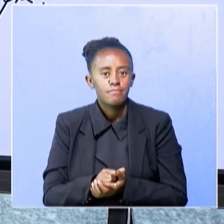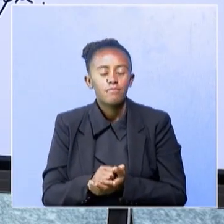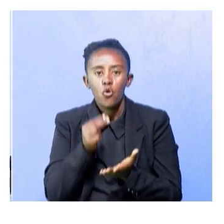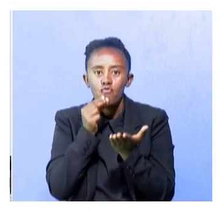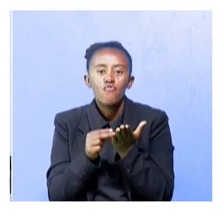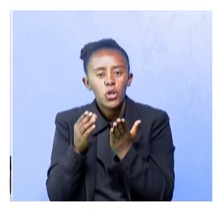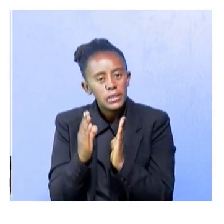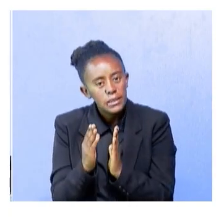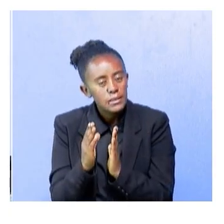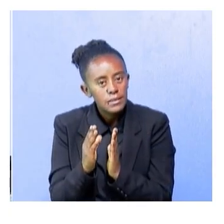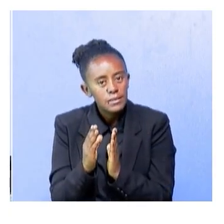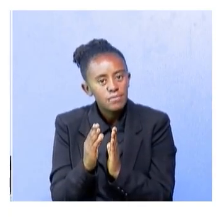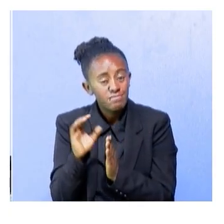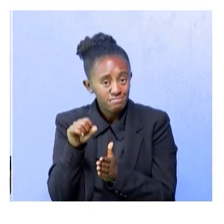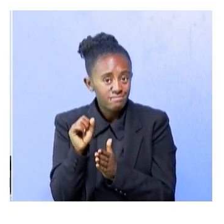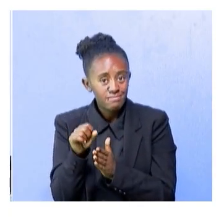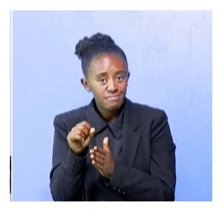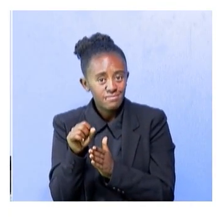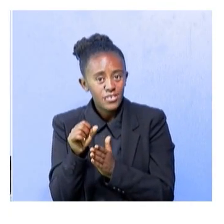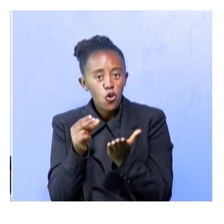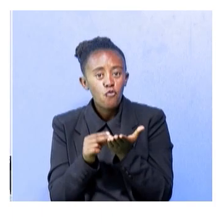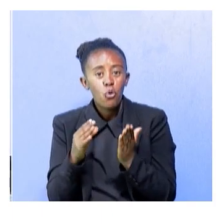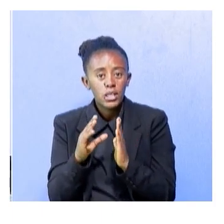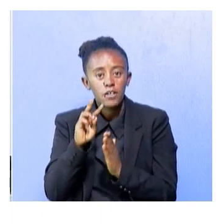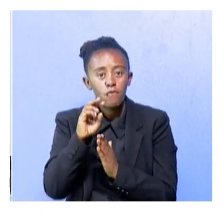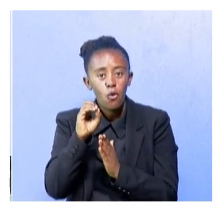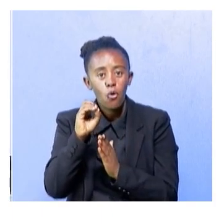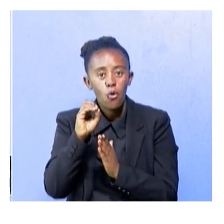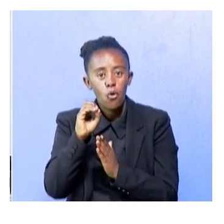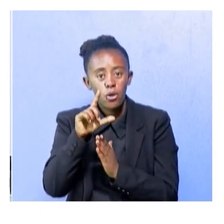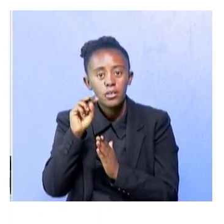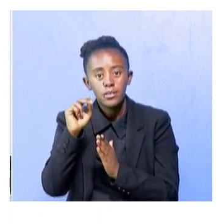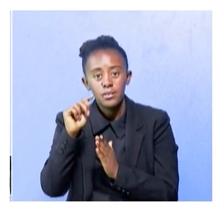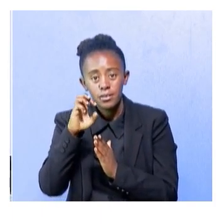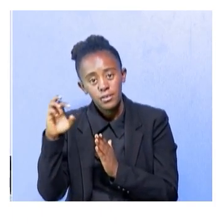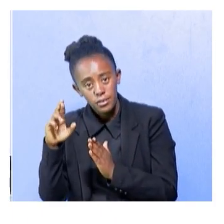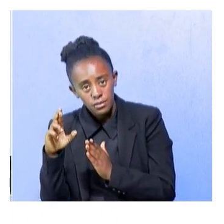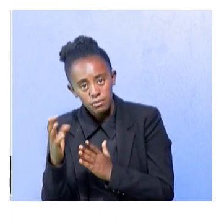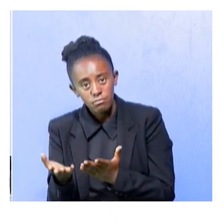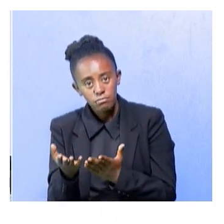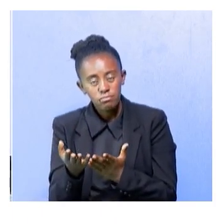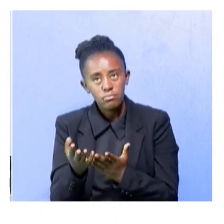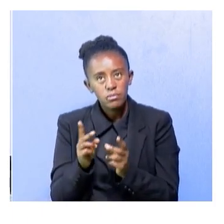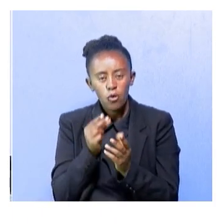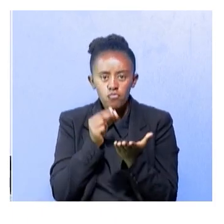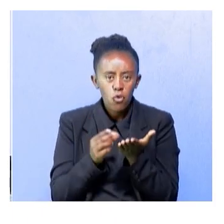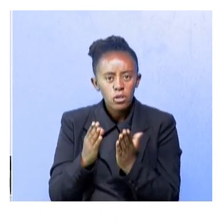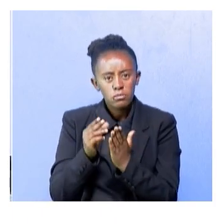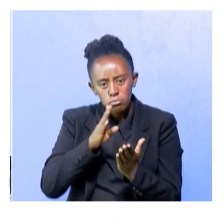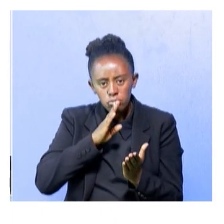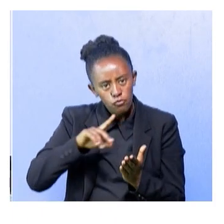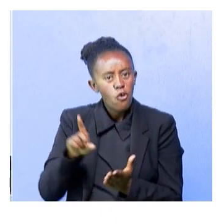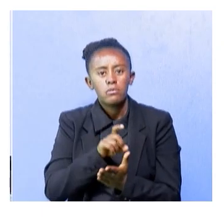Volunteer. Yeah, volunteer is important for your day-to-day activity. Volunteer, be